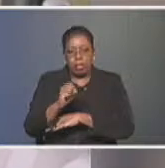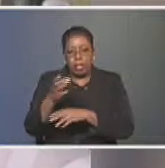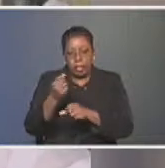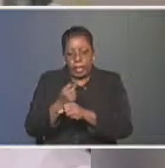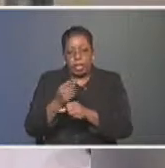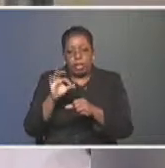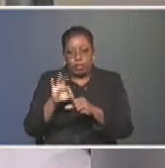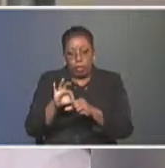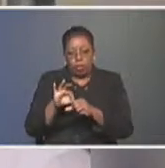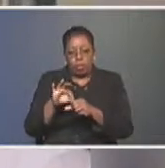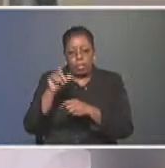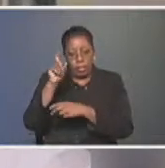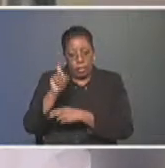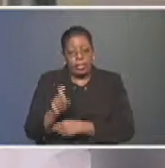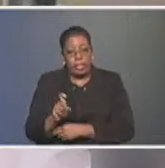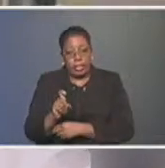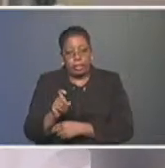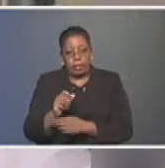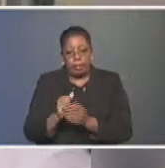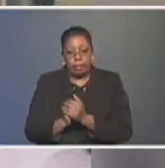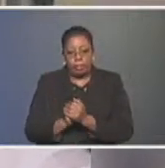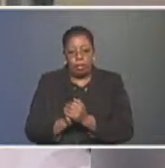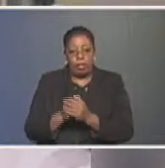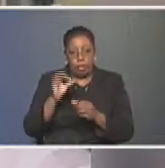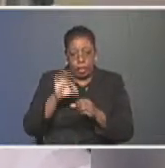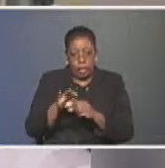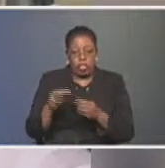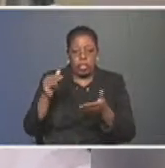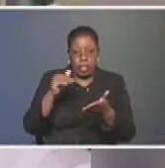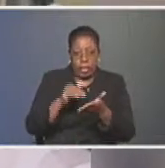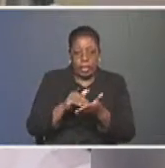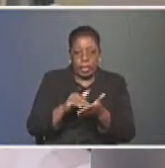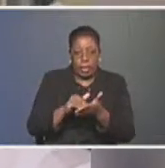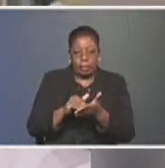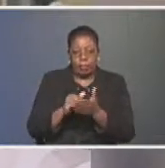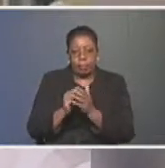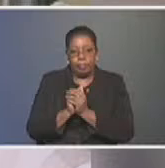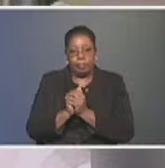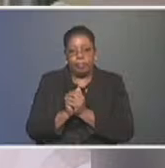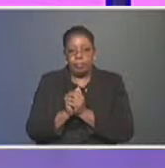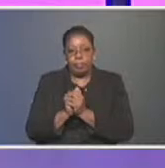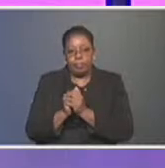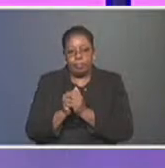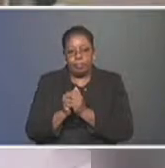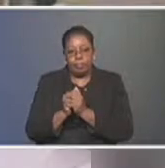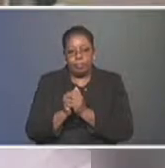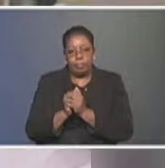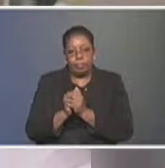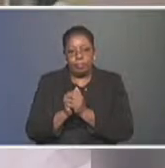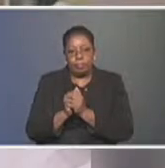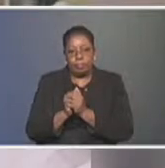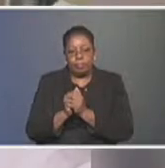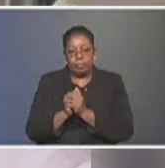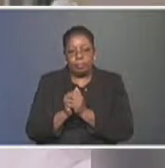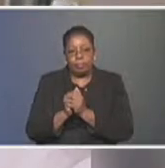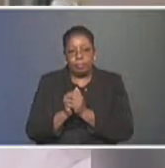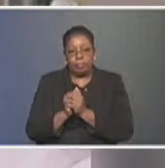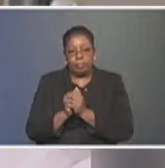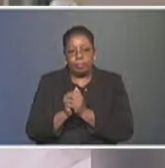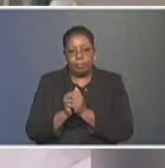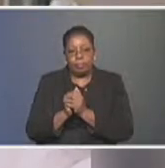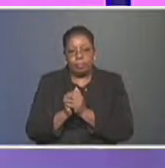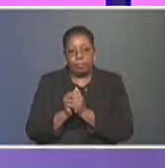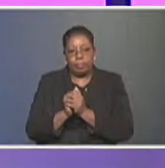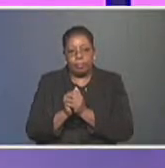we need to win the election again on the council. Okay, how is it looking? The